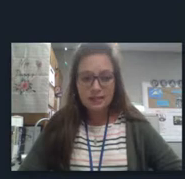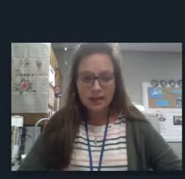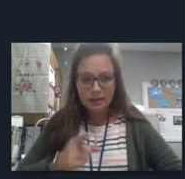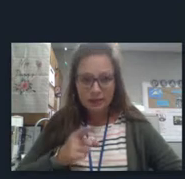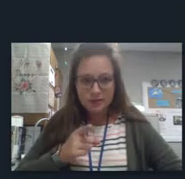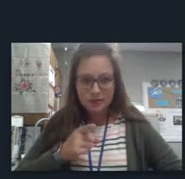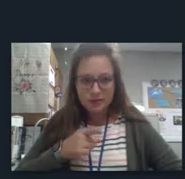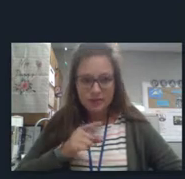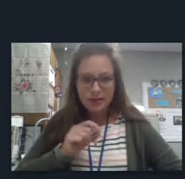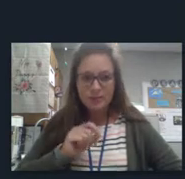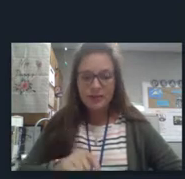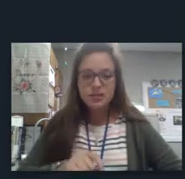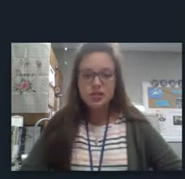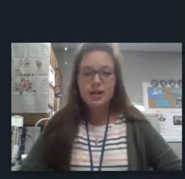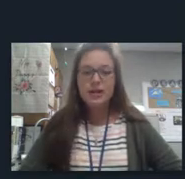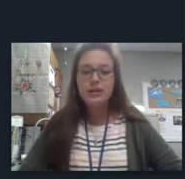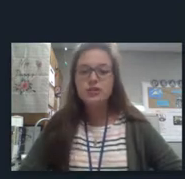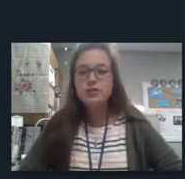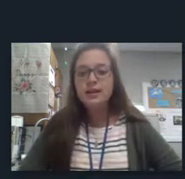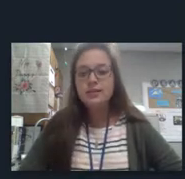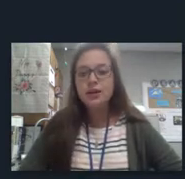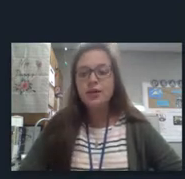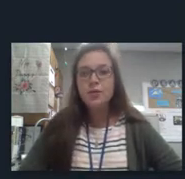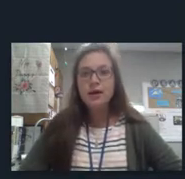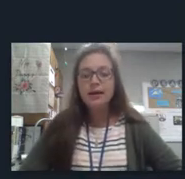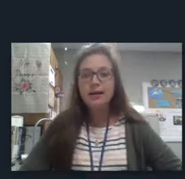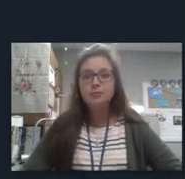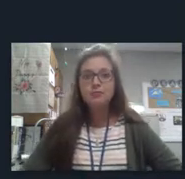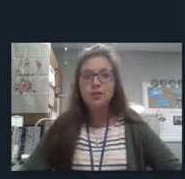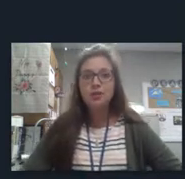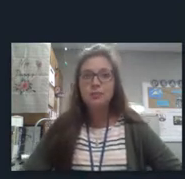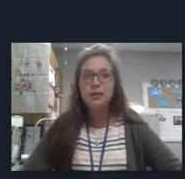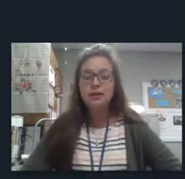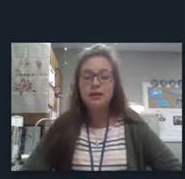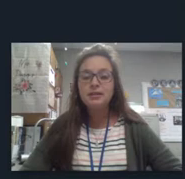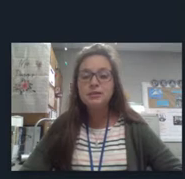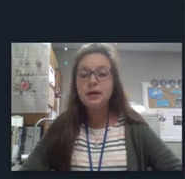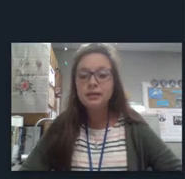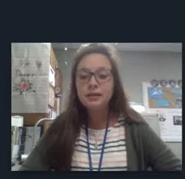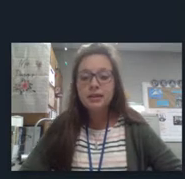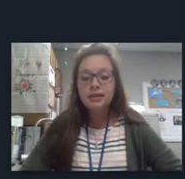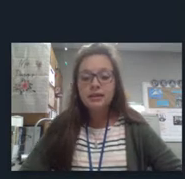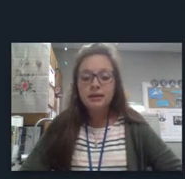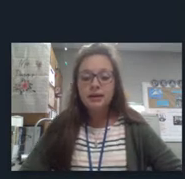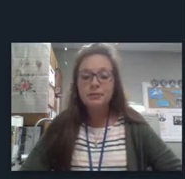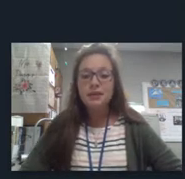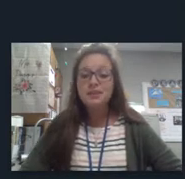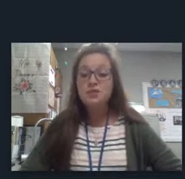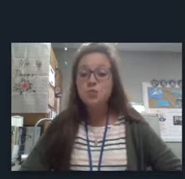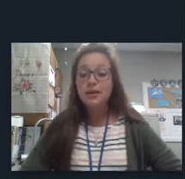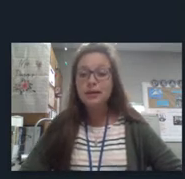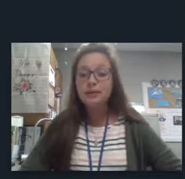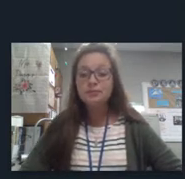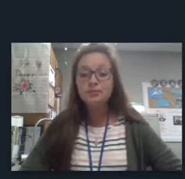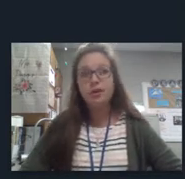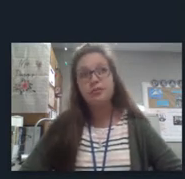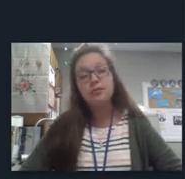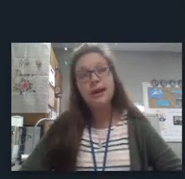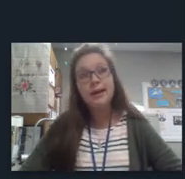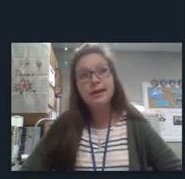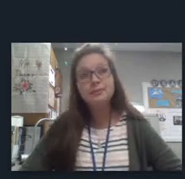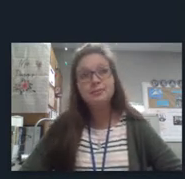last night, there's the example yesterday, 2 days ago. It could be last month, next week,